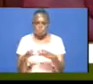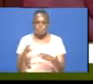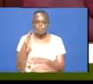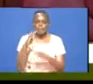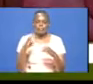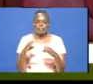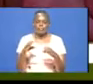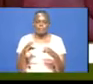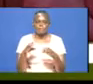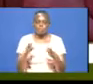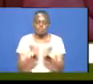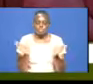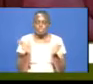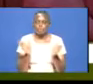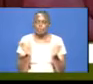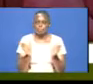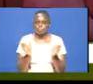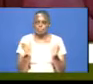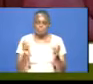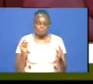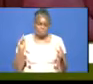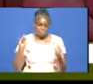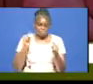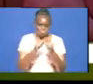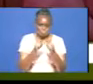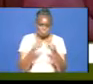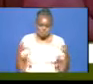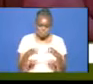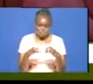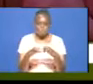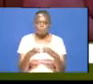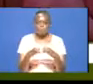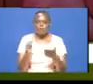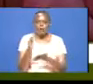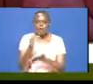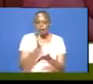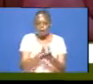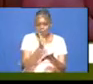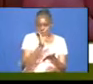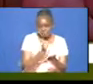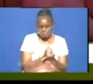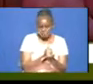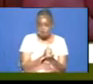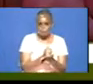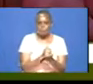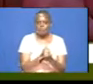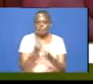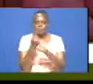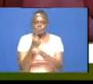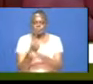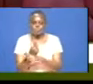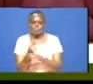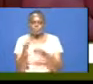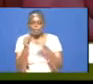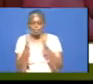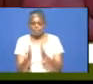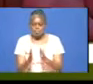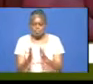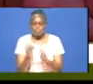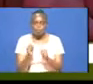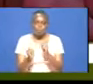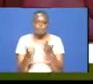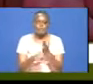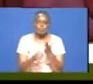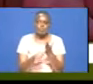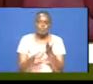including the general objects of the community groups, the appointment and the roles of the office bearers, which sometimes becomes a problem in